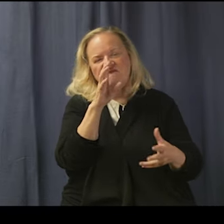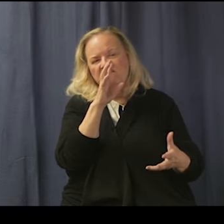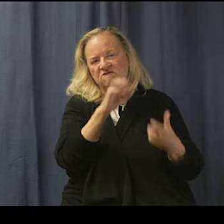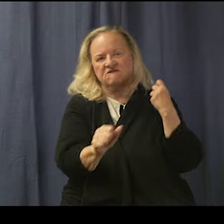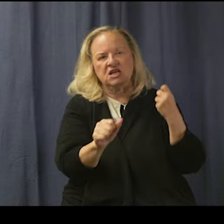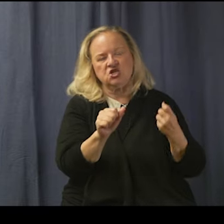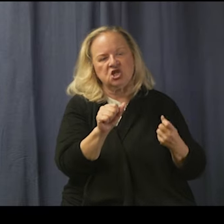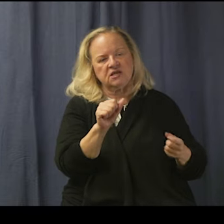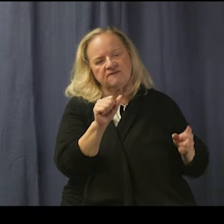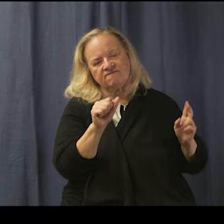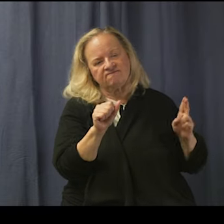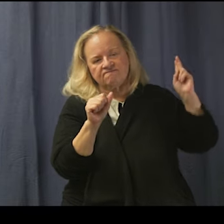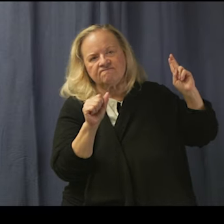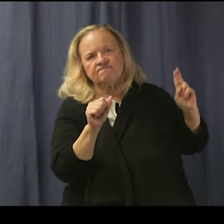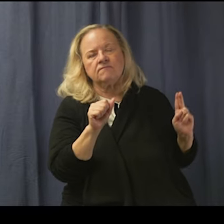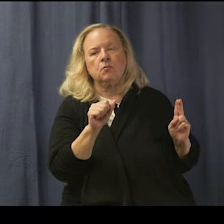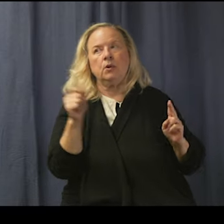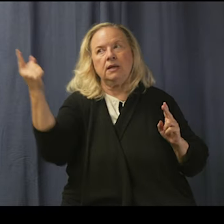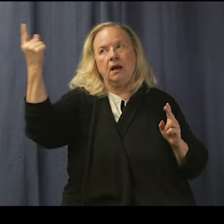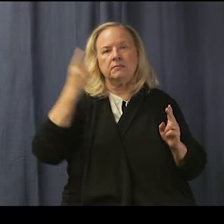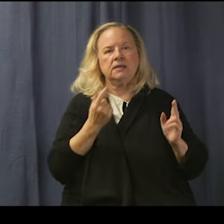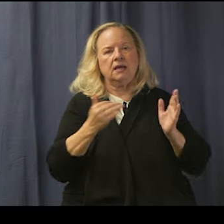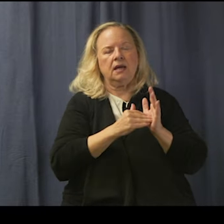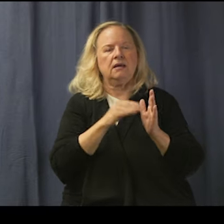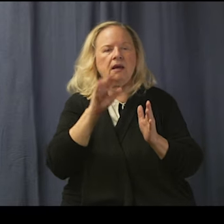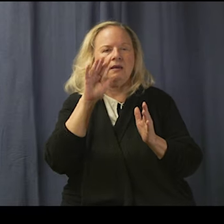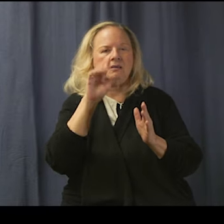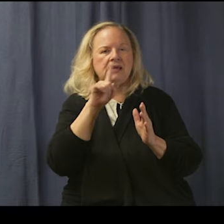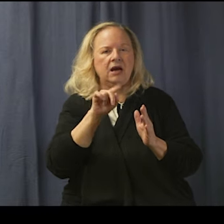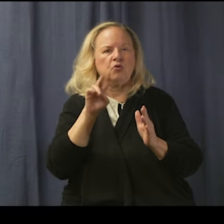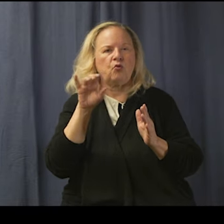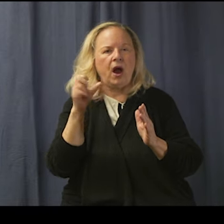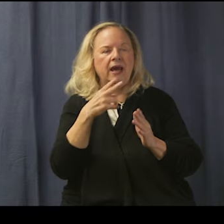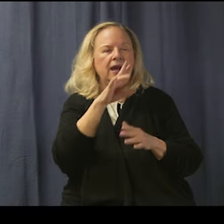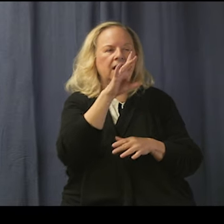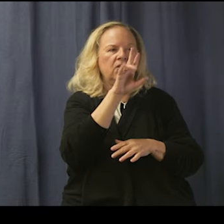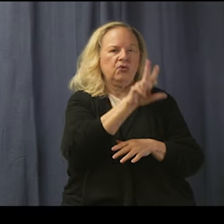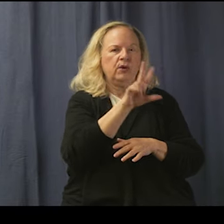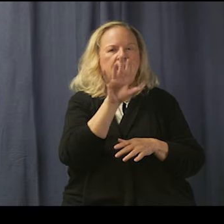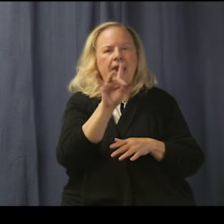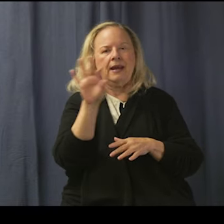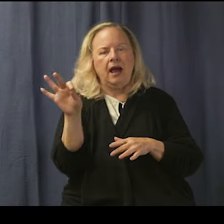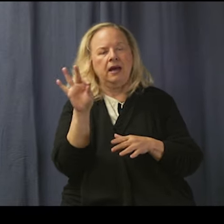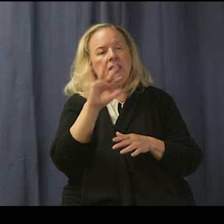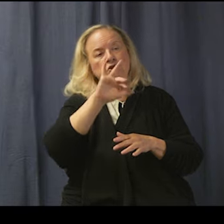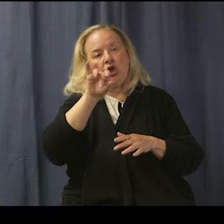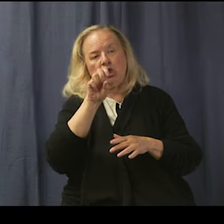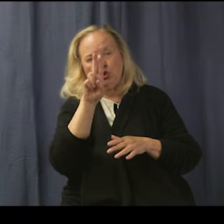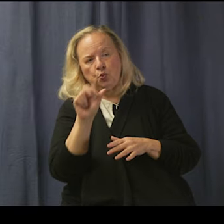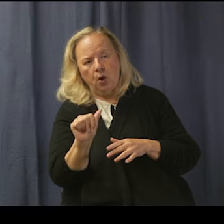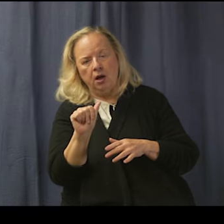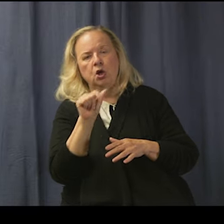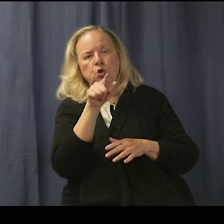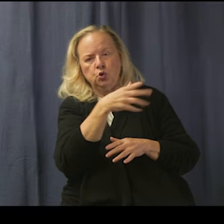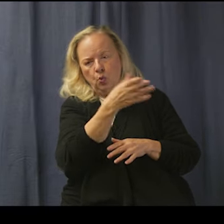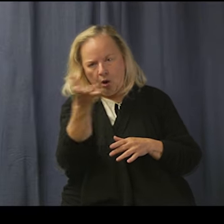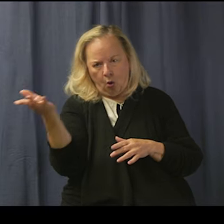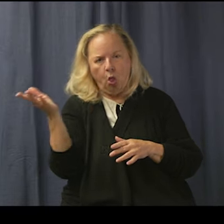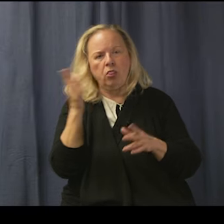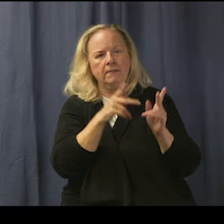he returns. Zechariah 3, 8 and 9. Hear now, O Joshua, the high priest, you and all